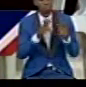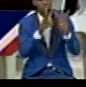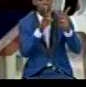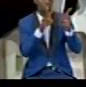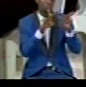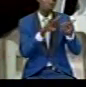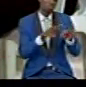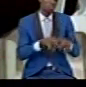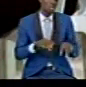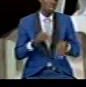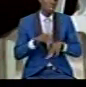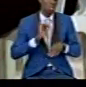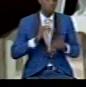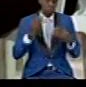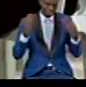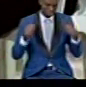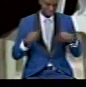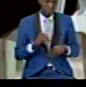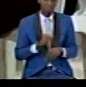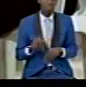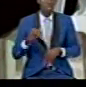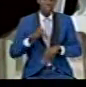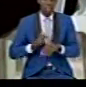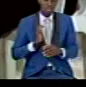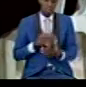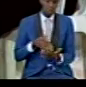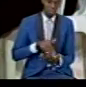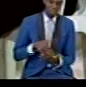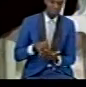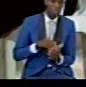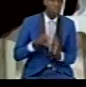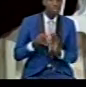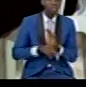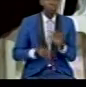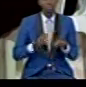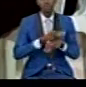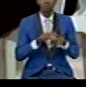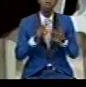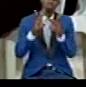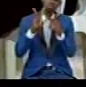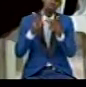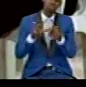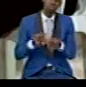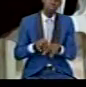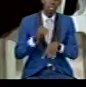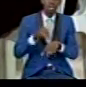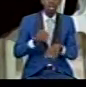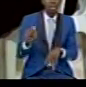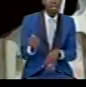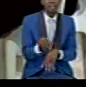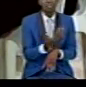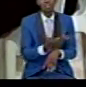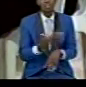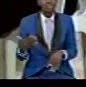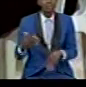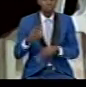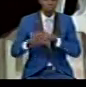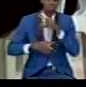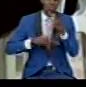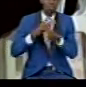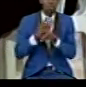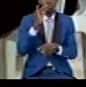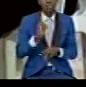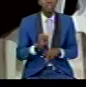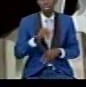physical appearance, at our weakness physically. You didn't look at anything worldly,